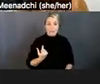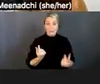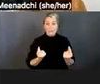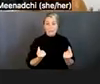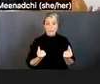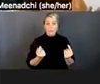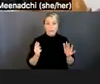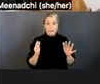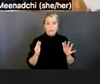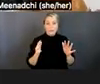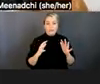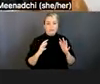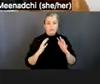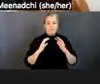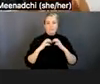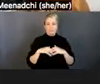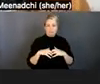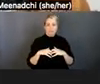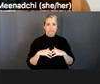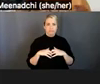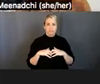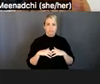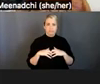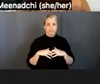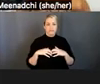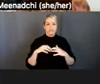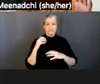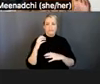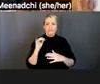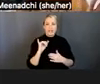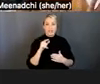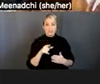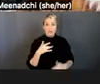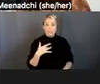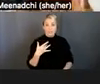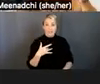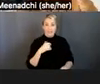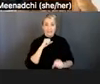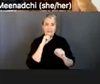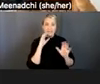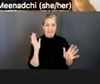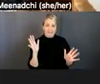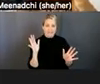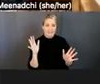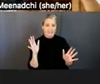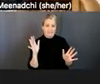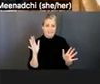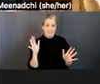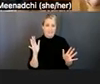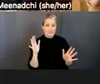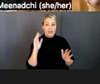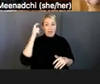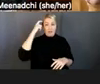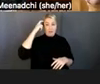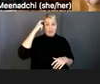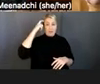going to shut everything down. I am going to make it so that you feel nothing. So our brain might